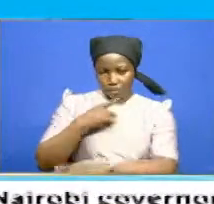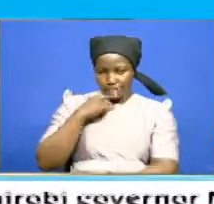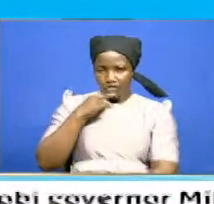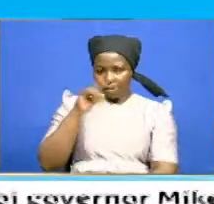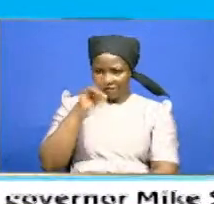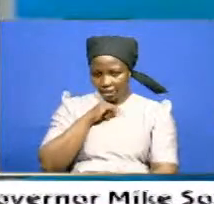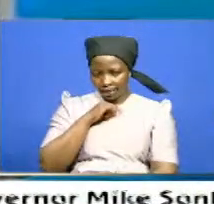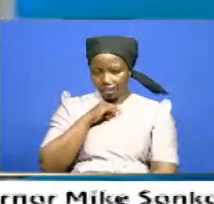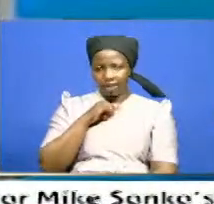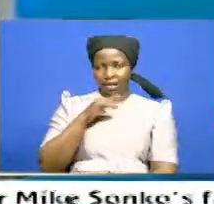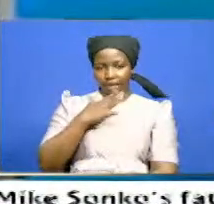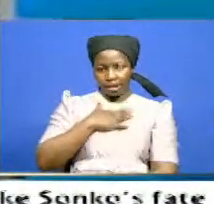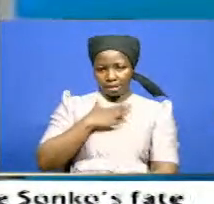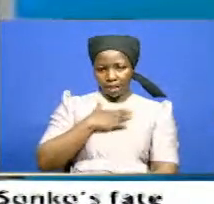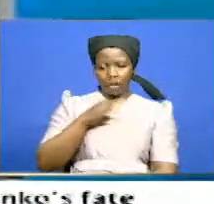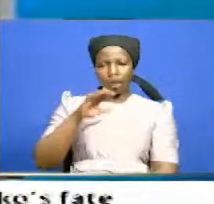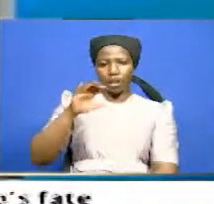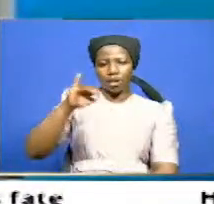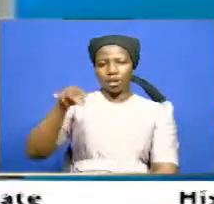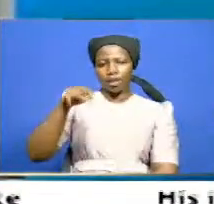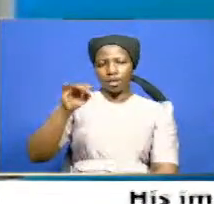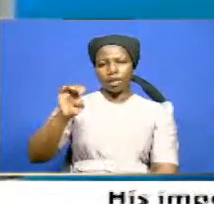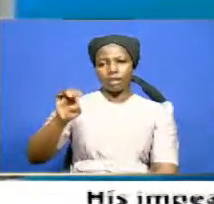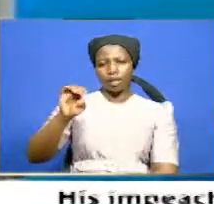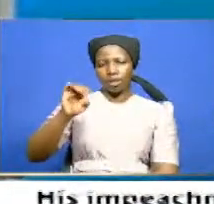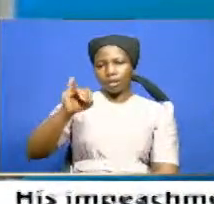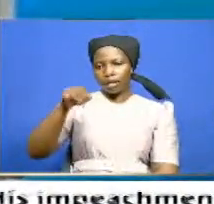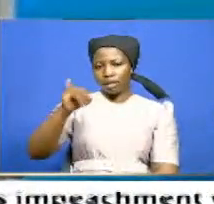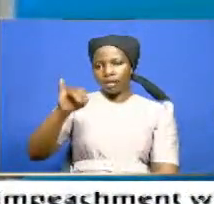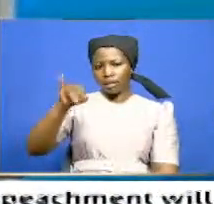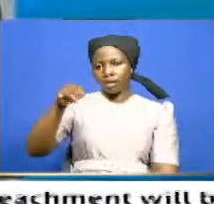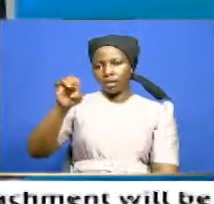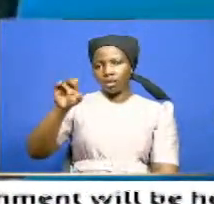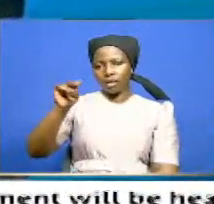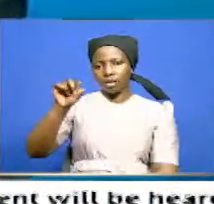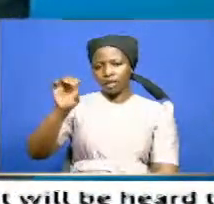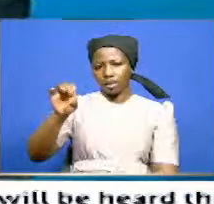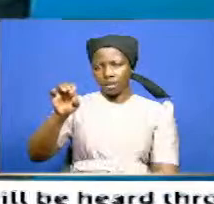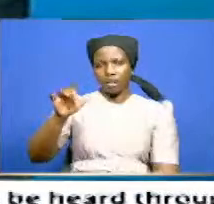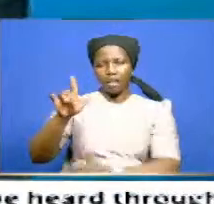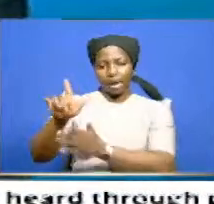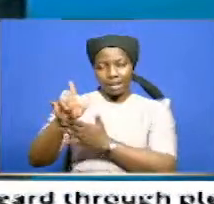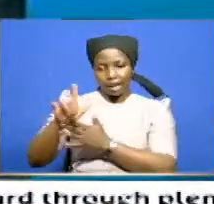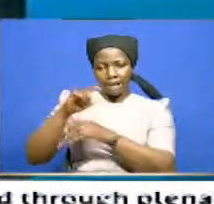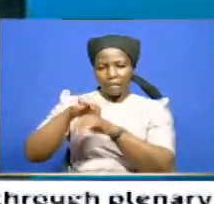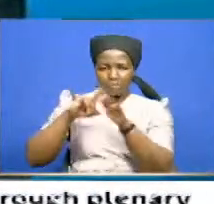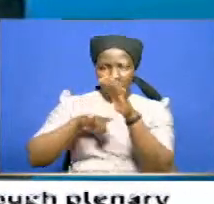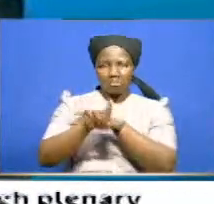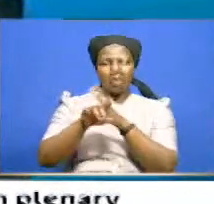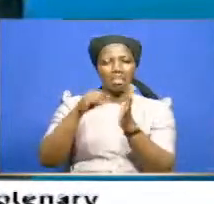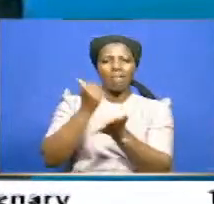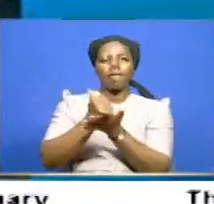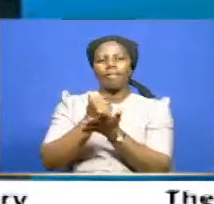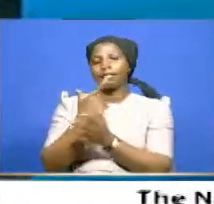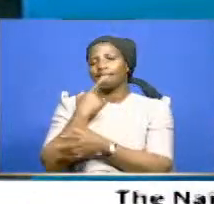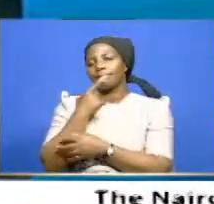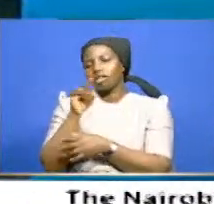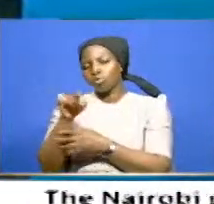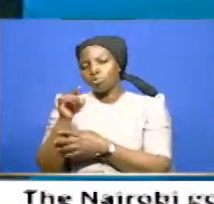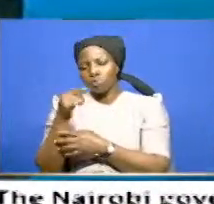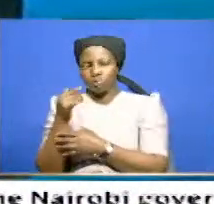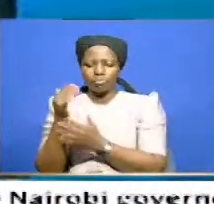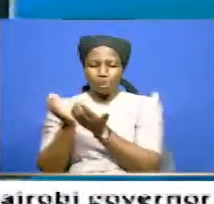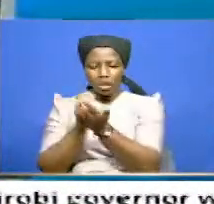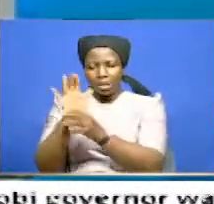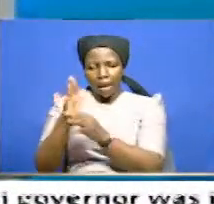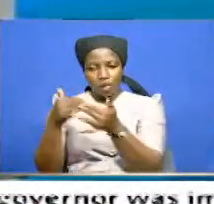at Jijenge Credit, once you walk to offices and say, you've closed your